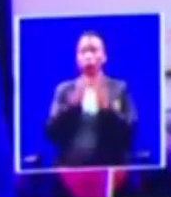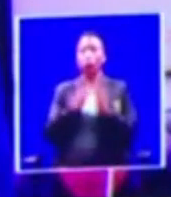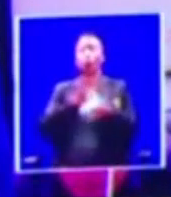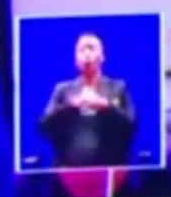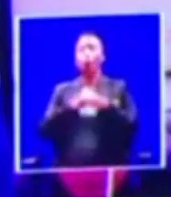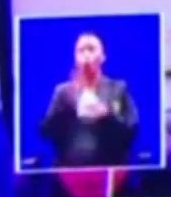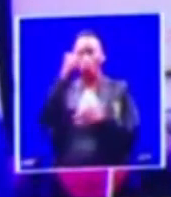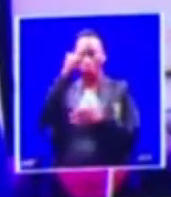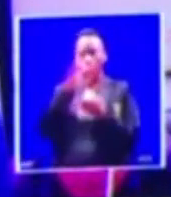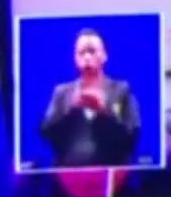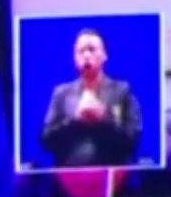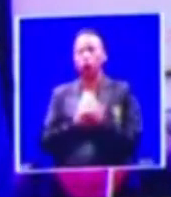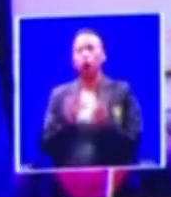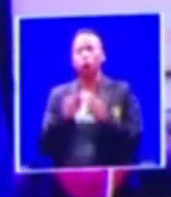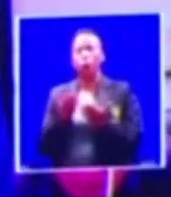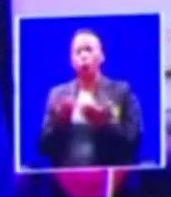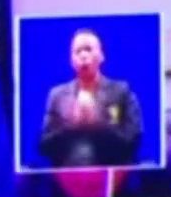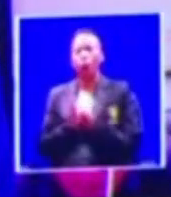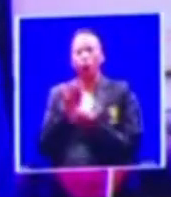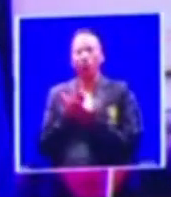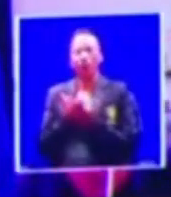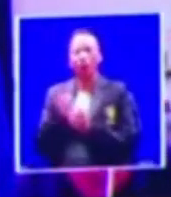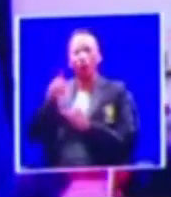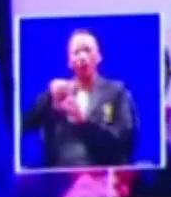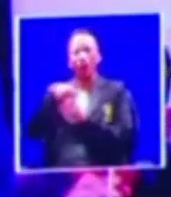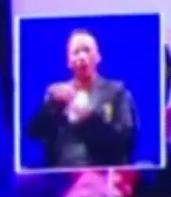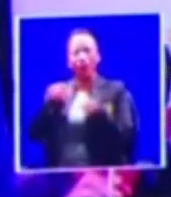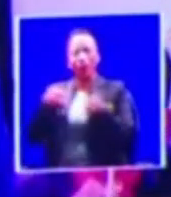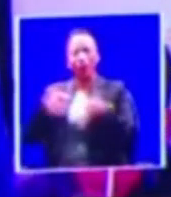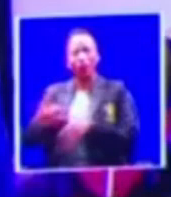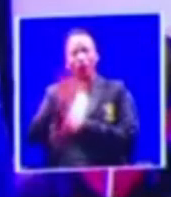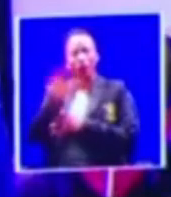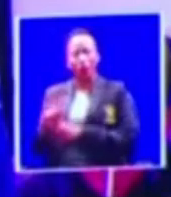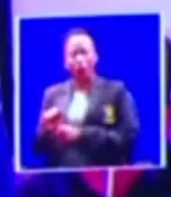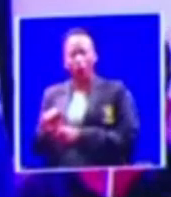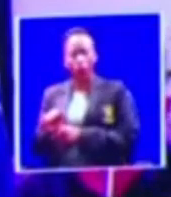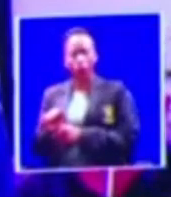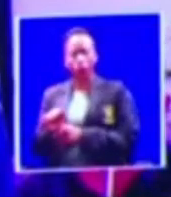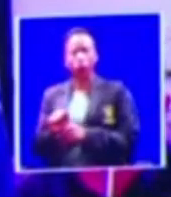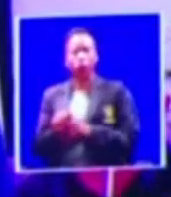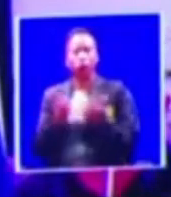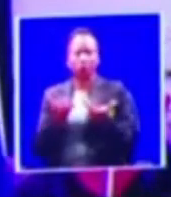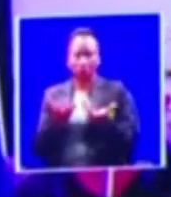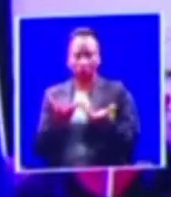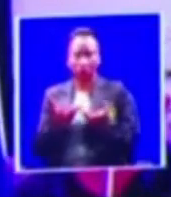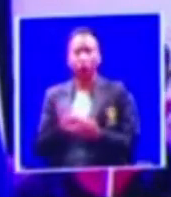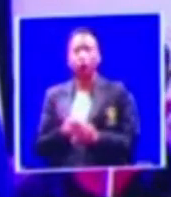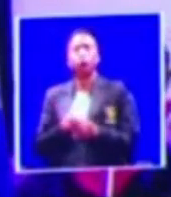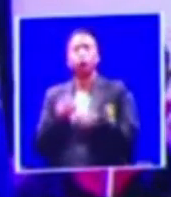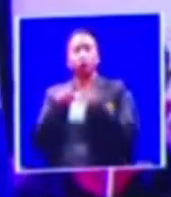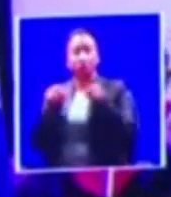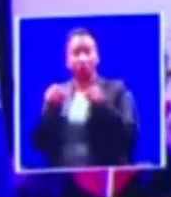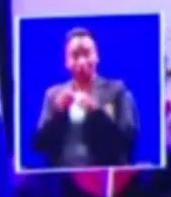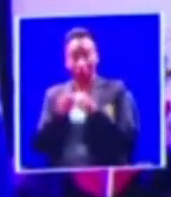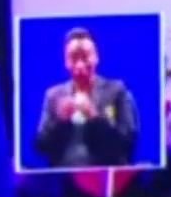from potential investors in South Africa, also especially as far as the agricultural sector is